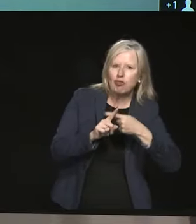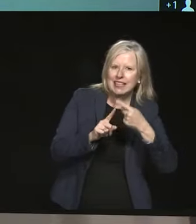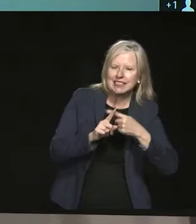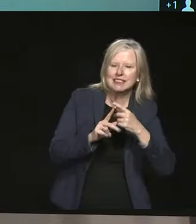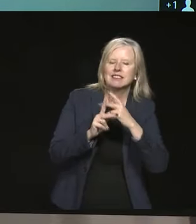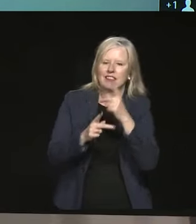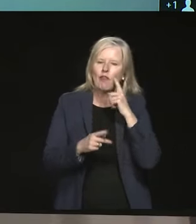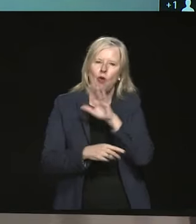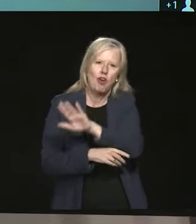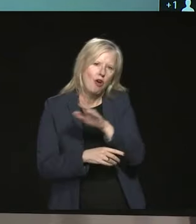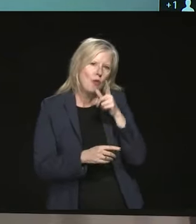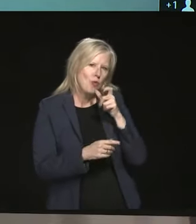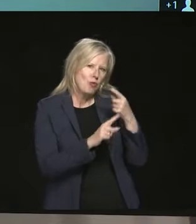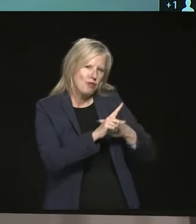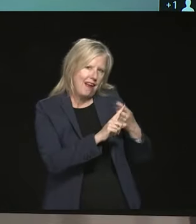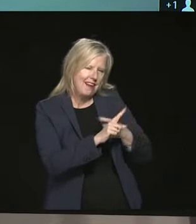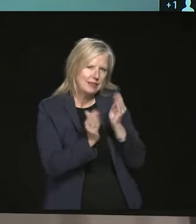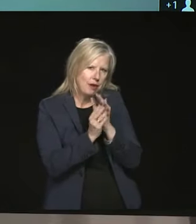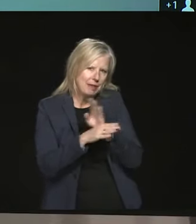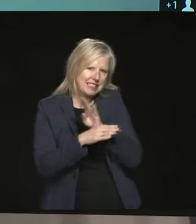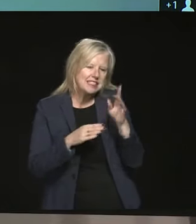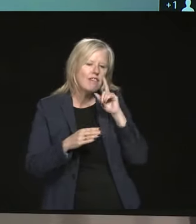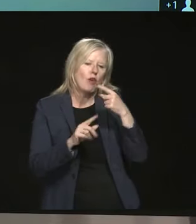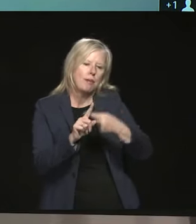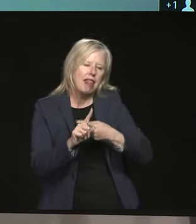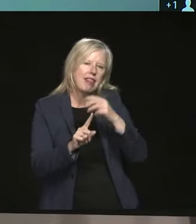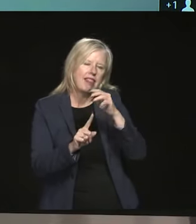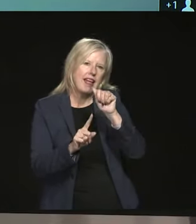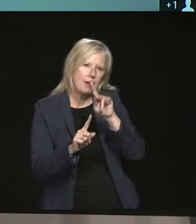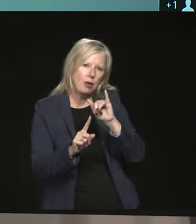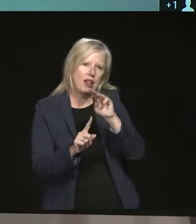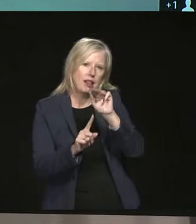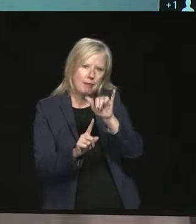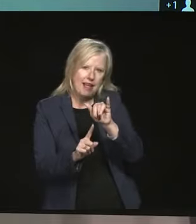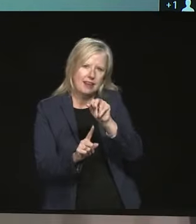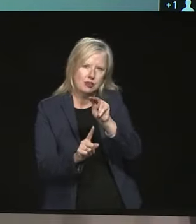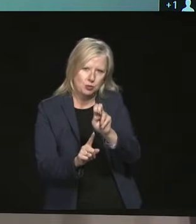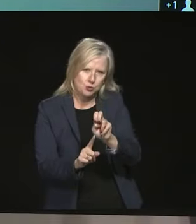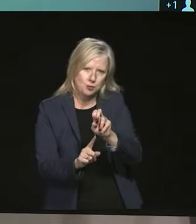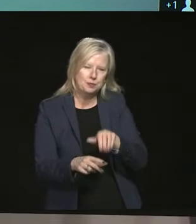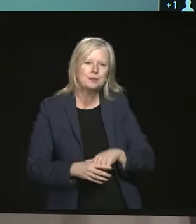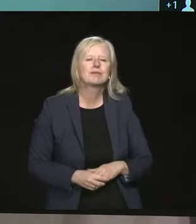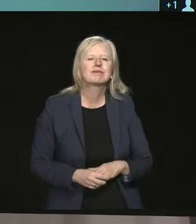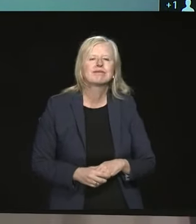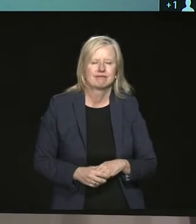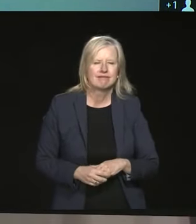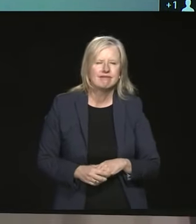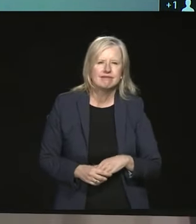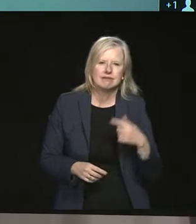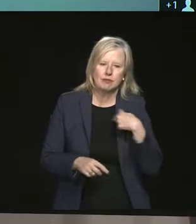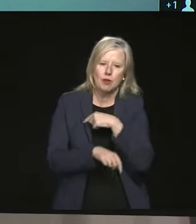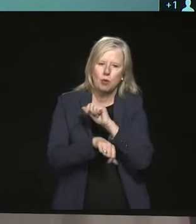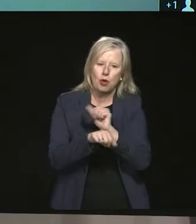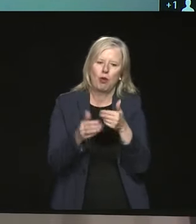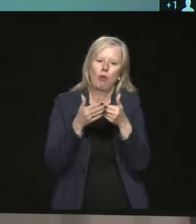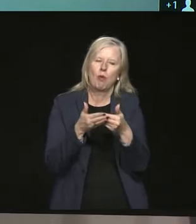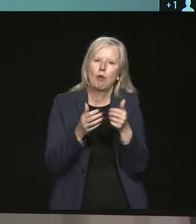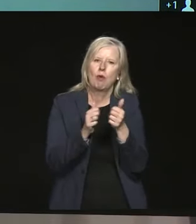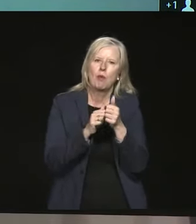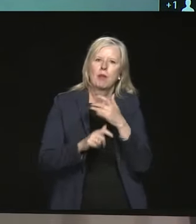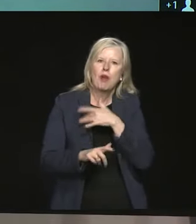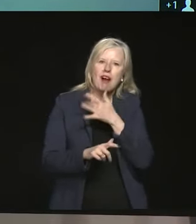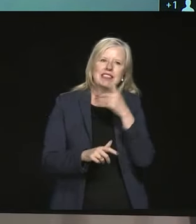for the months of April, May, and June. And of course, we will work closely with the provinces and territories on this, given that this falls